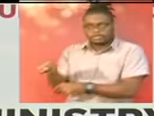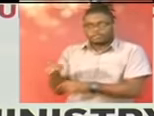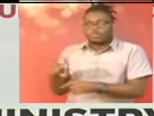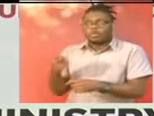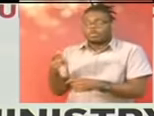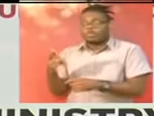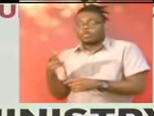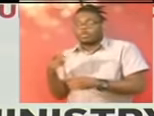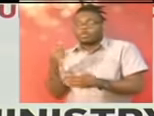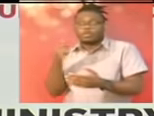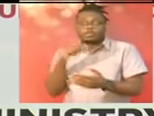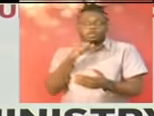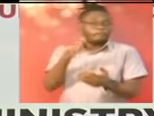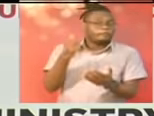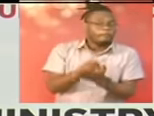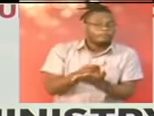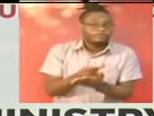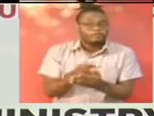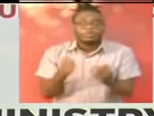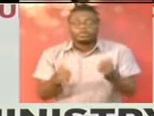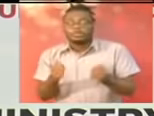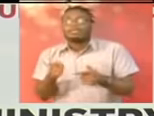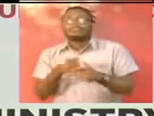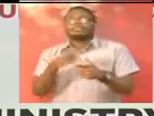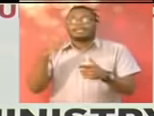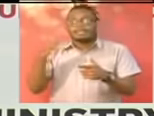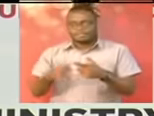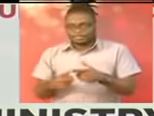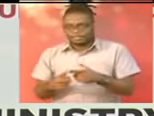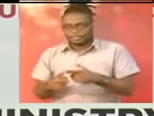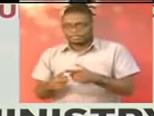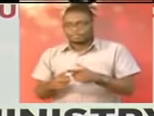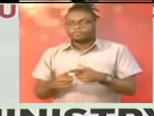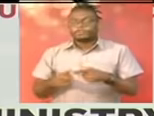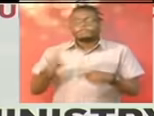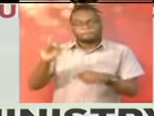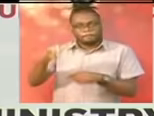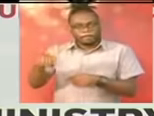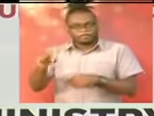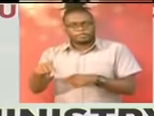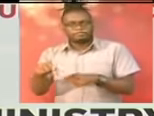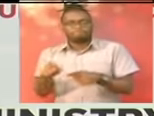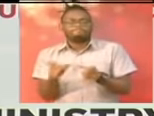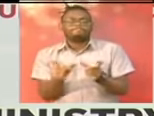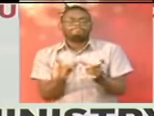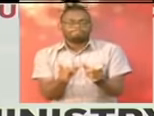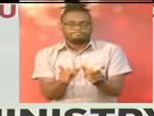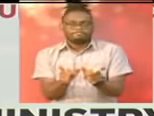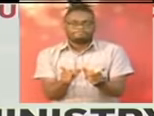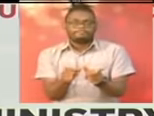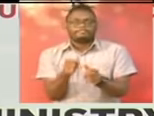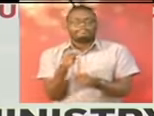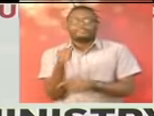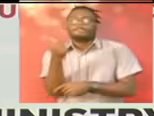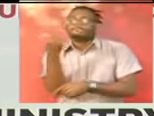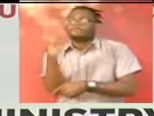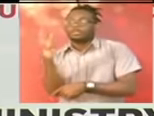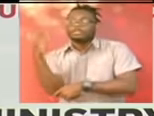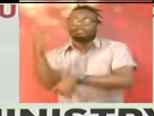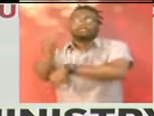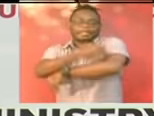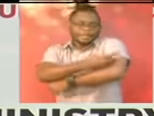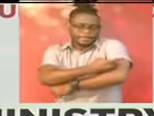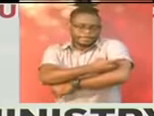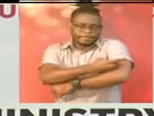that repatriation process that involves the 14-day state-supervised quarantine, and non-nationals who don't